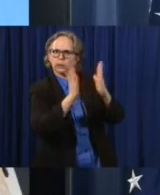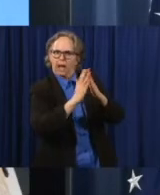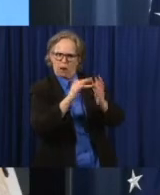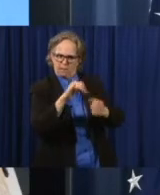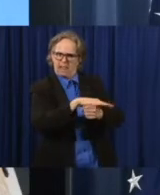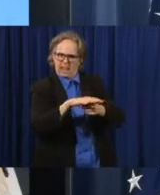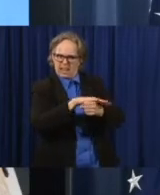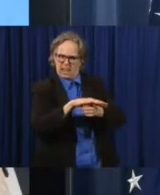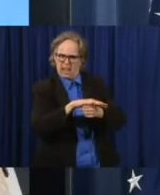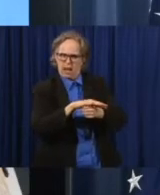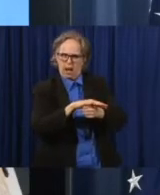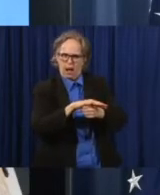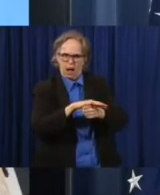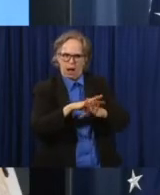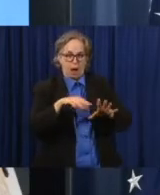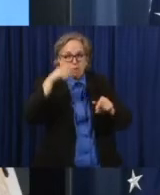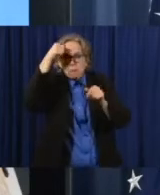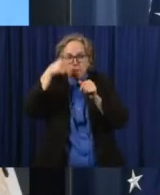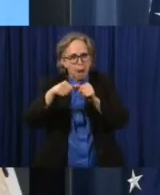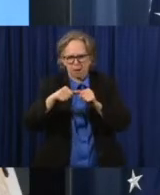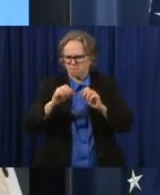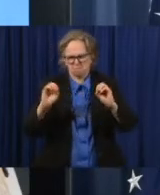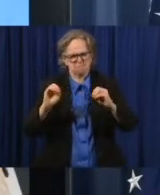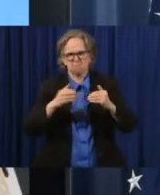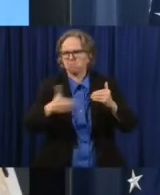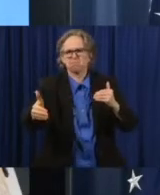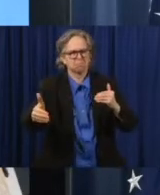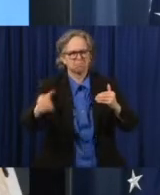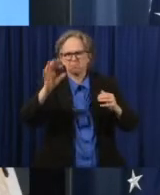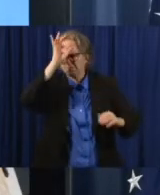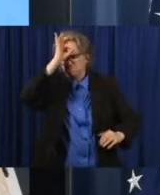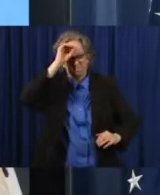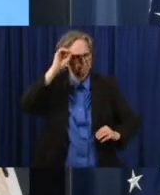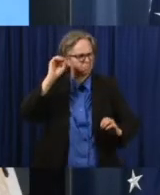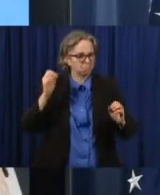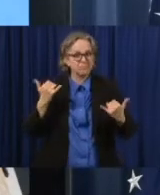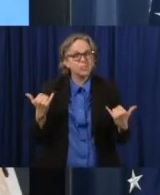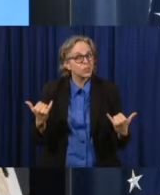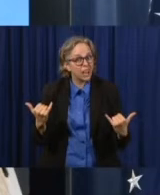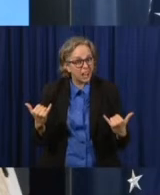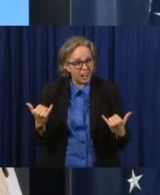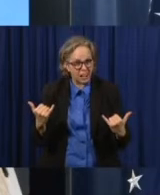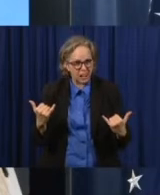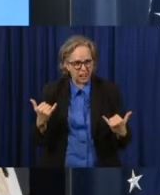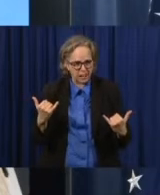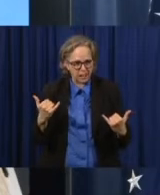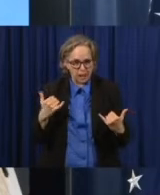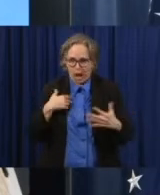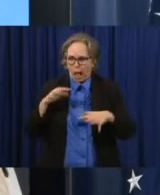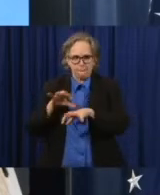don't remember anything else from there. I had an appointment today with Dr. Gold, the surgeon at